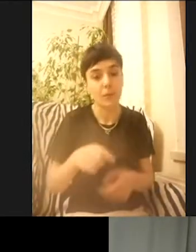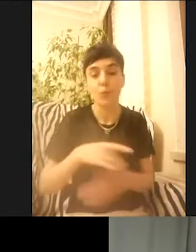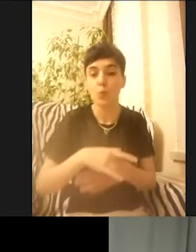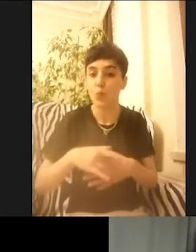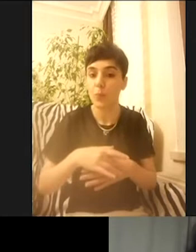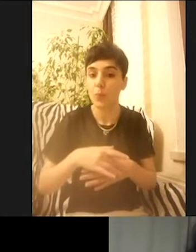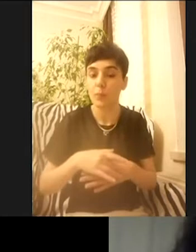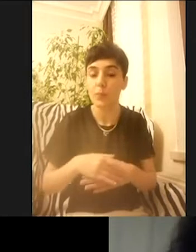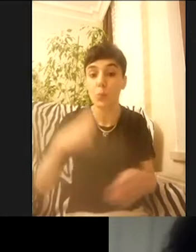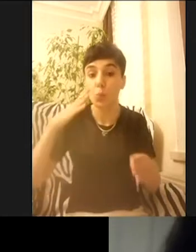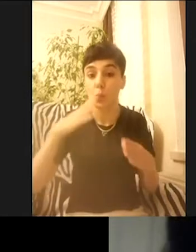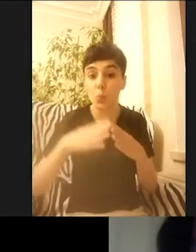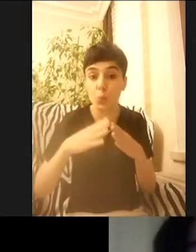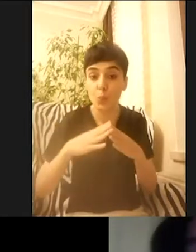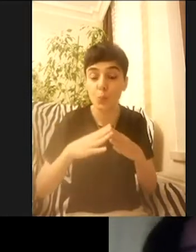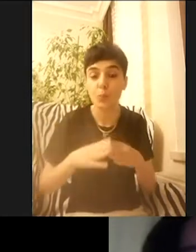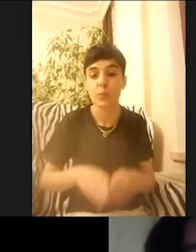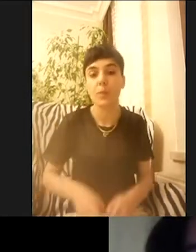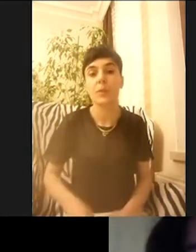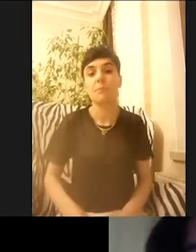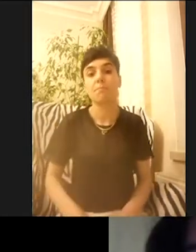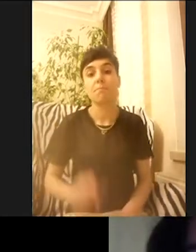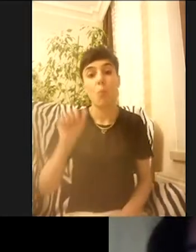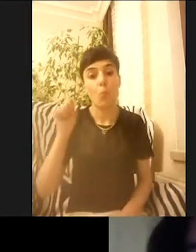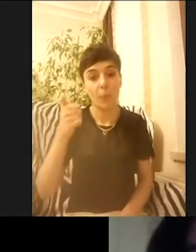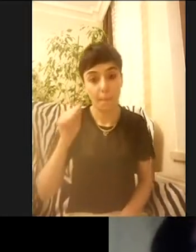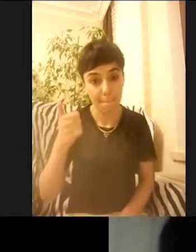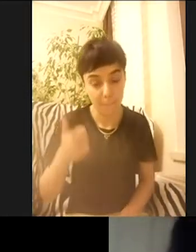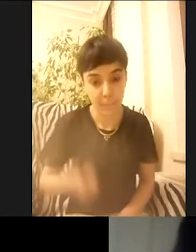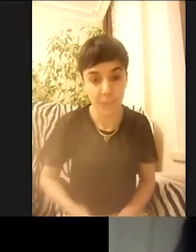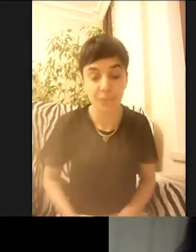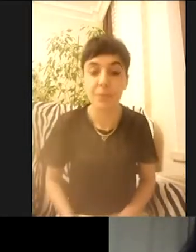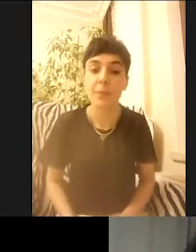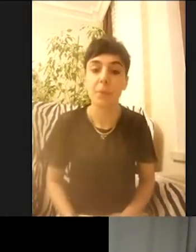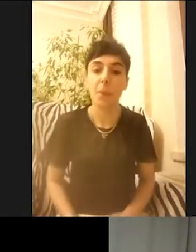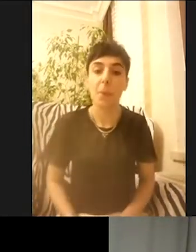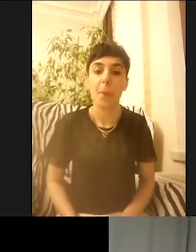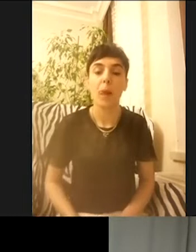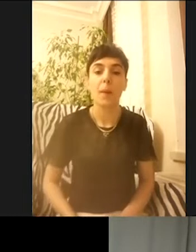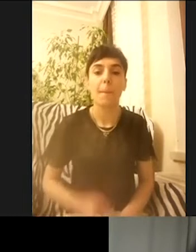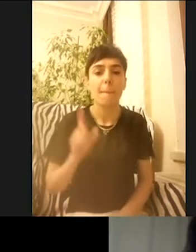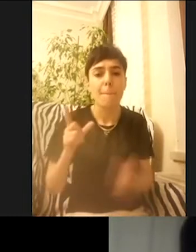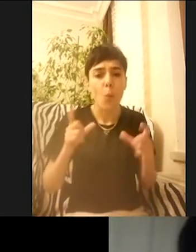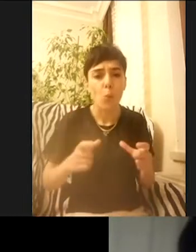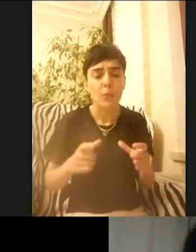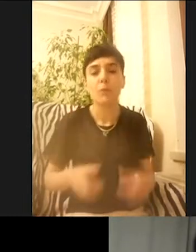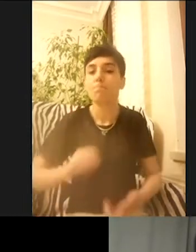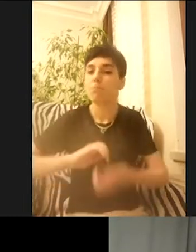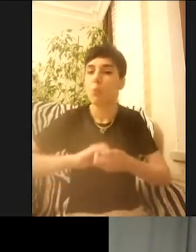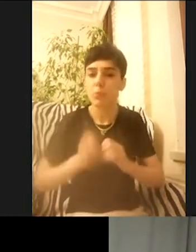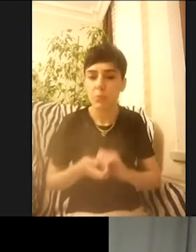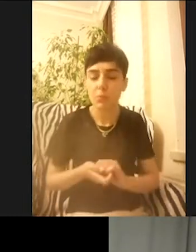Balkans, it was much more difficult to march without police protection in Balkan countries. They were amazed at these free marches